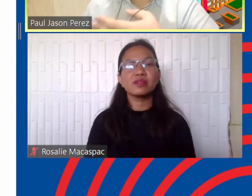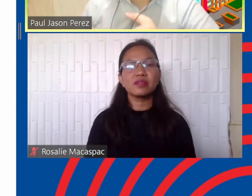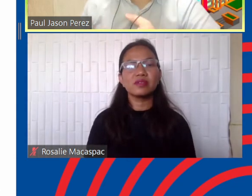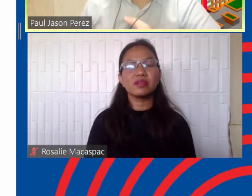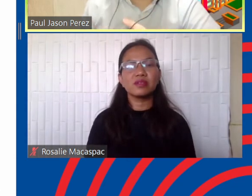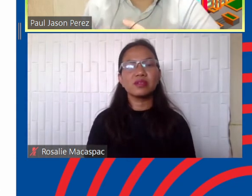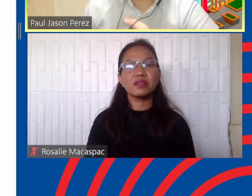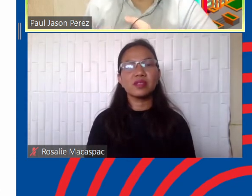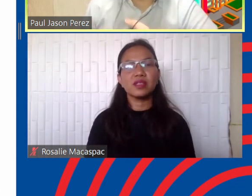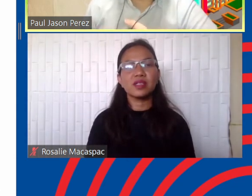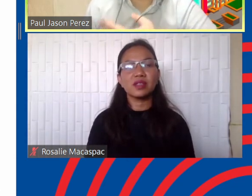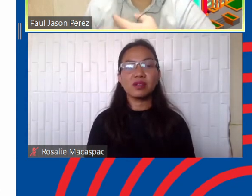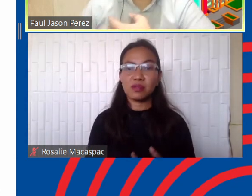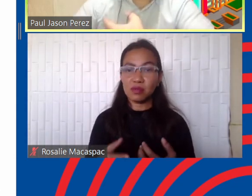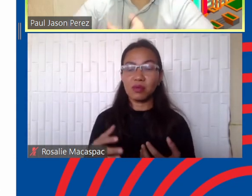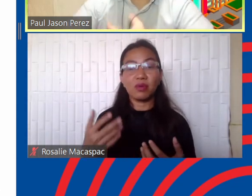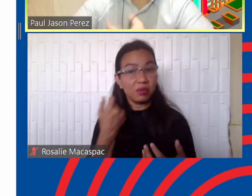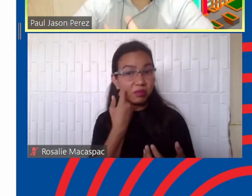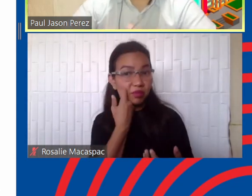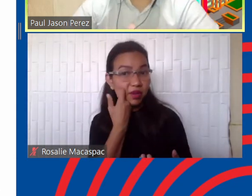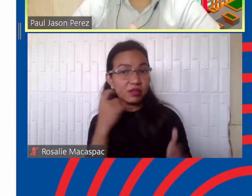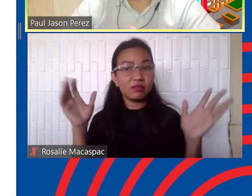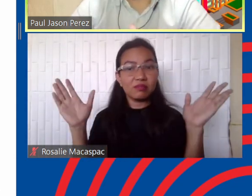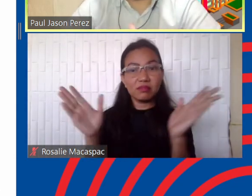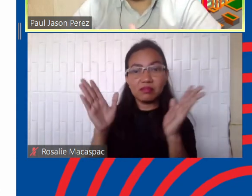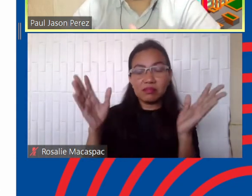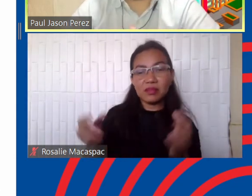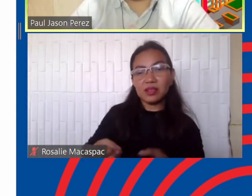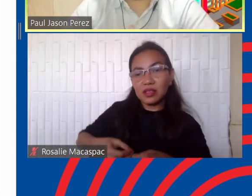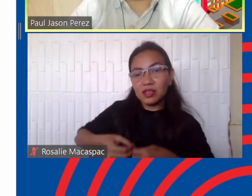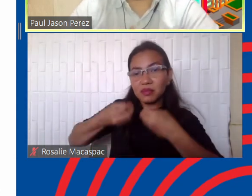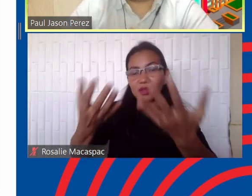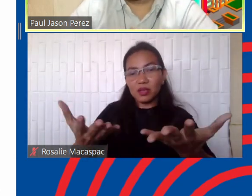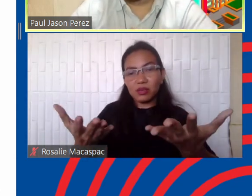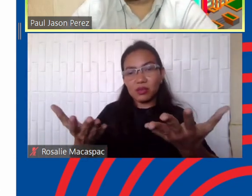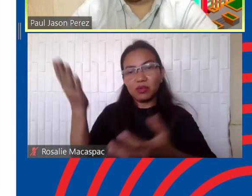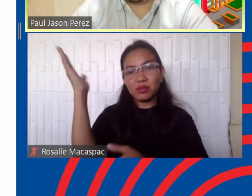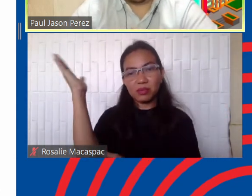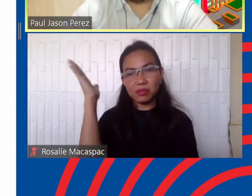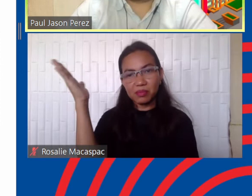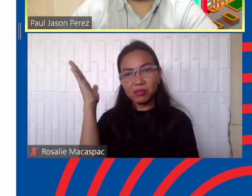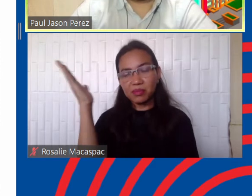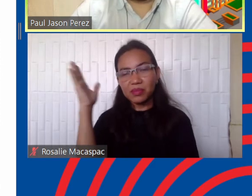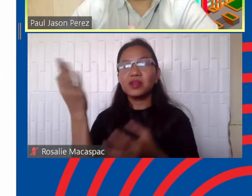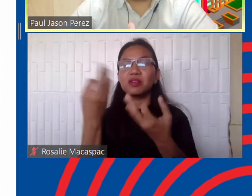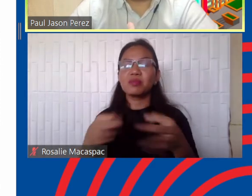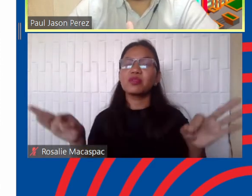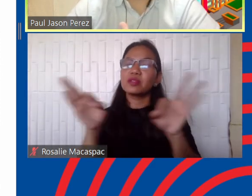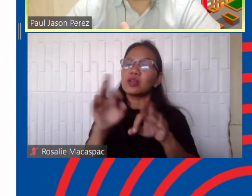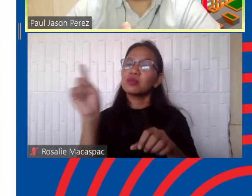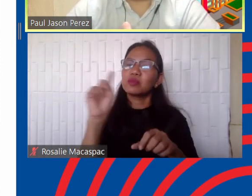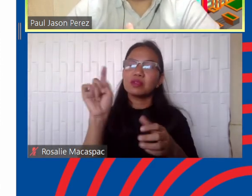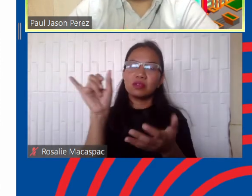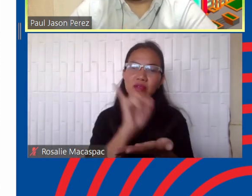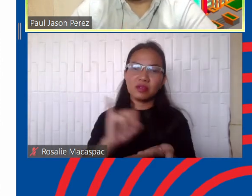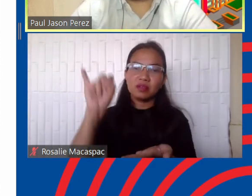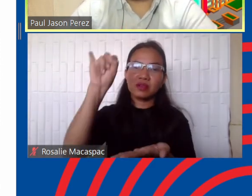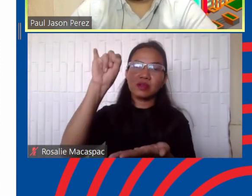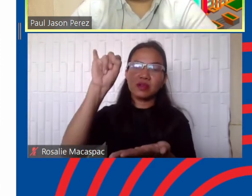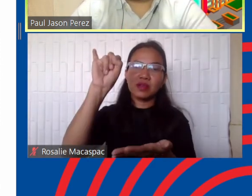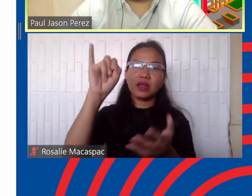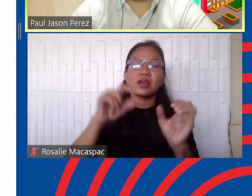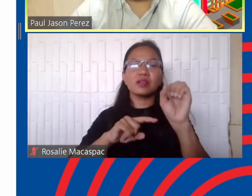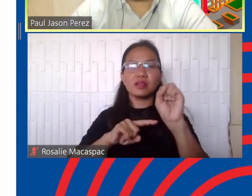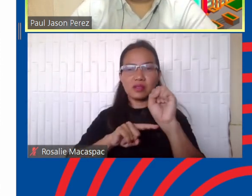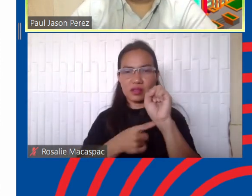to sway you that this is really important for your institution and you want to start a research